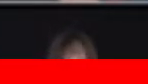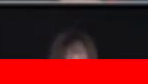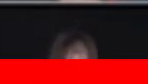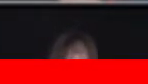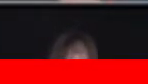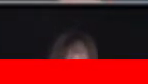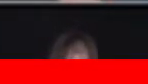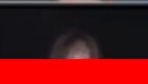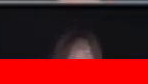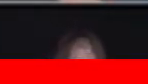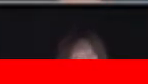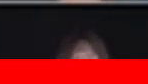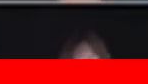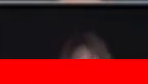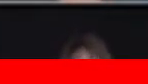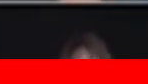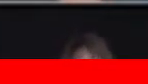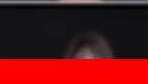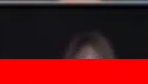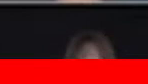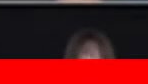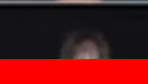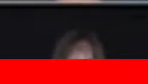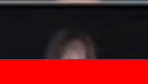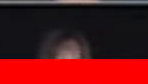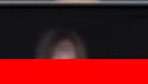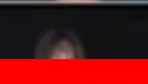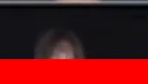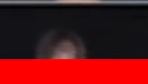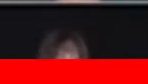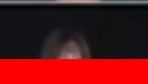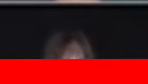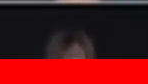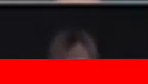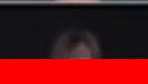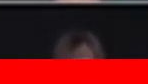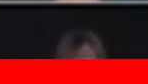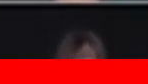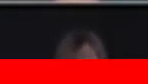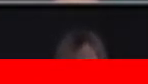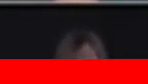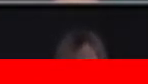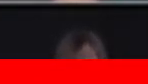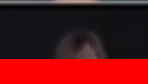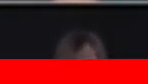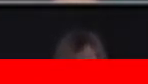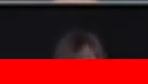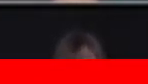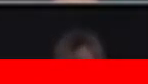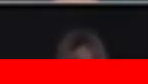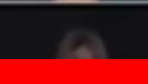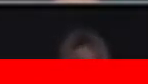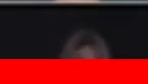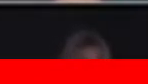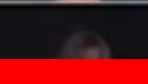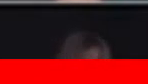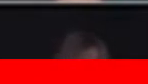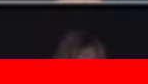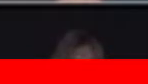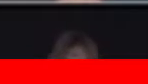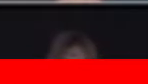Thank you, Premier and Minister. The discussions over the last few days have not been easy. Moving regions into more stringent levels is never